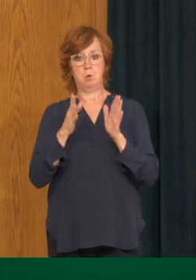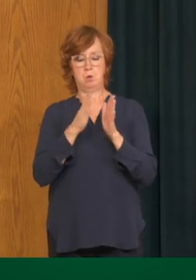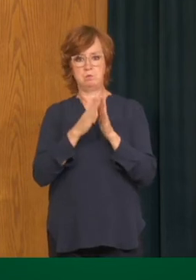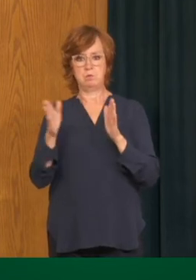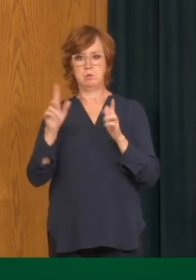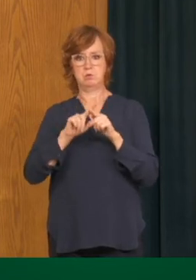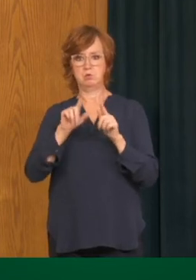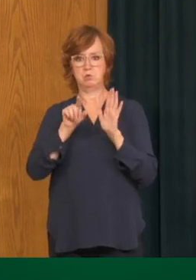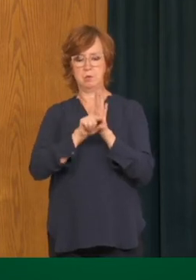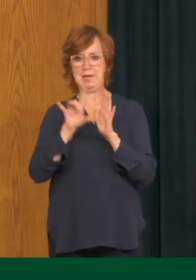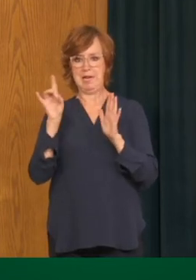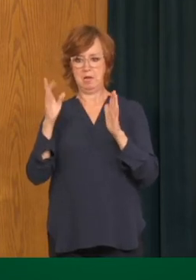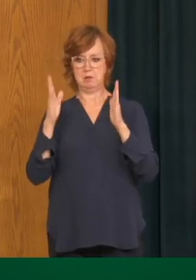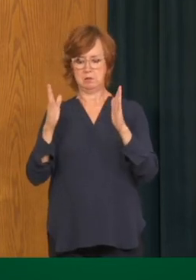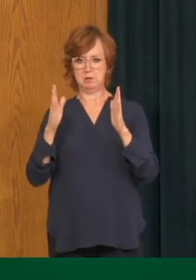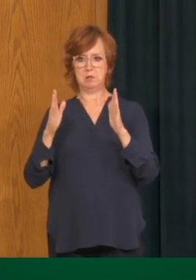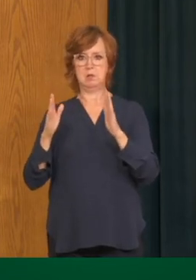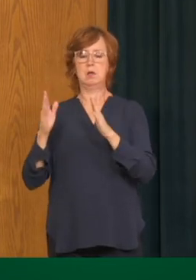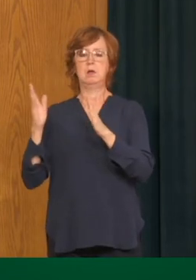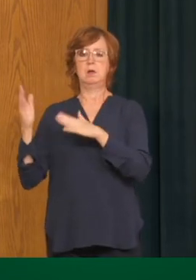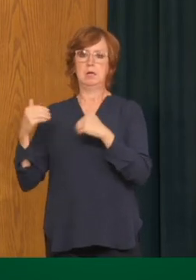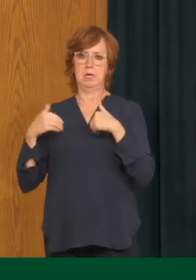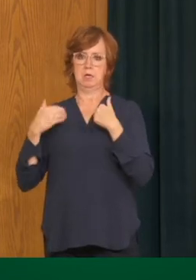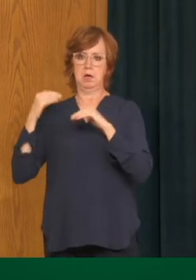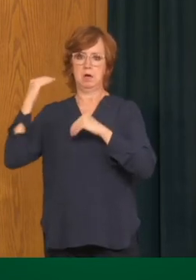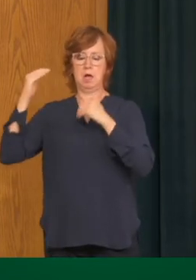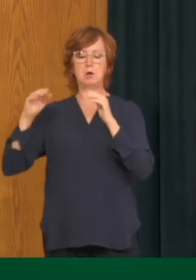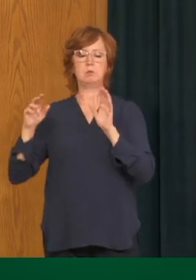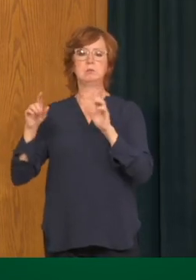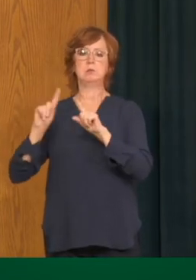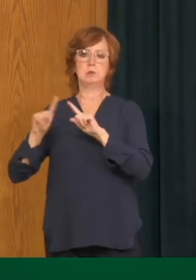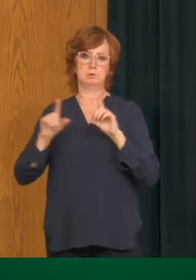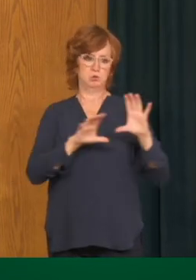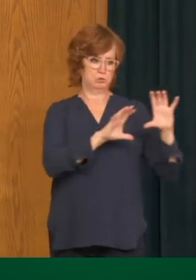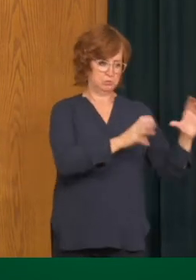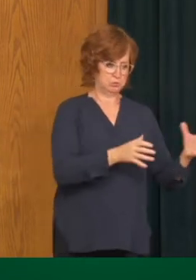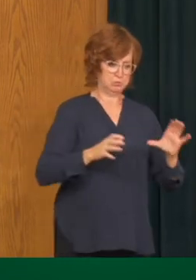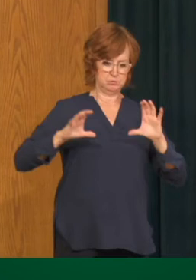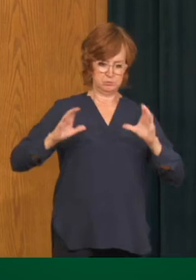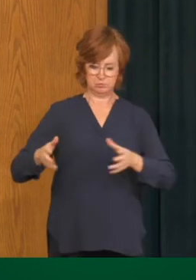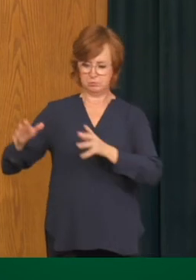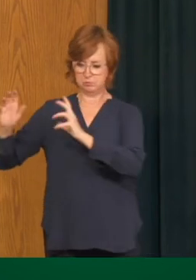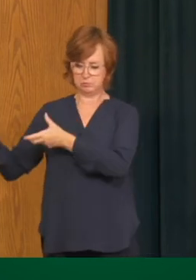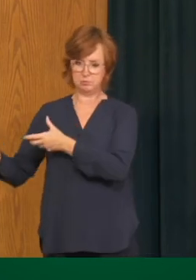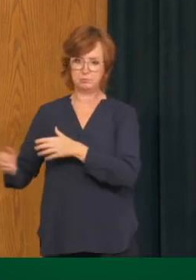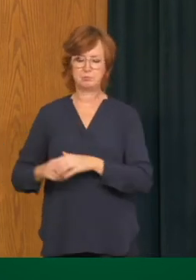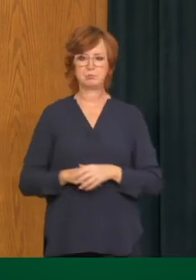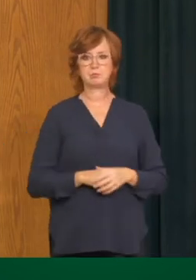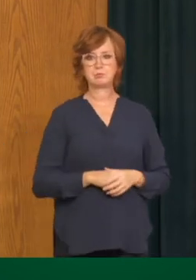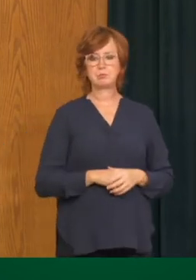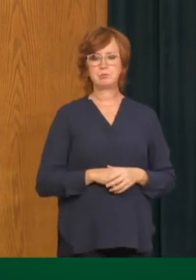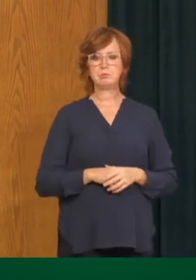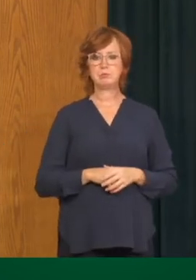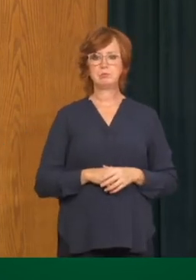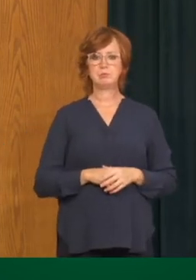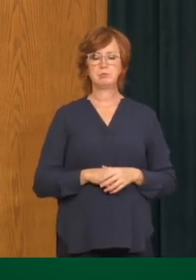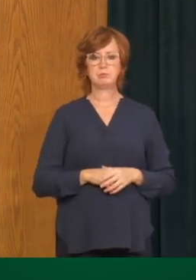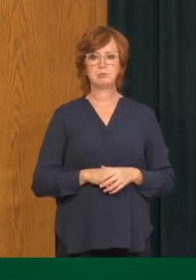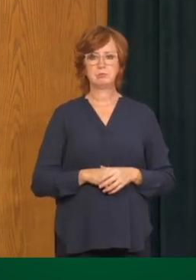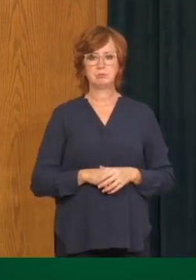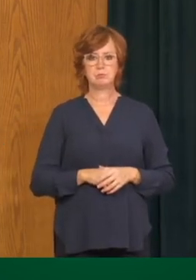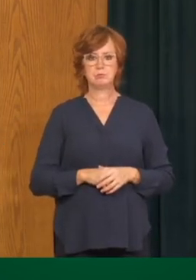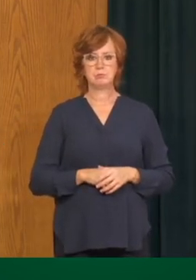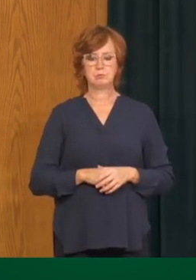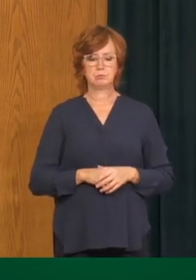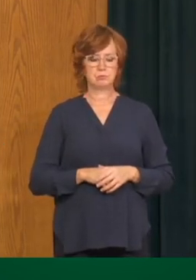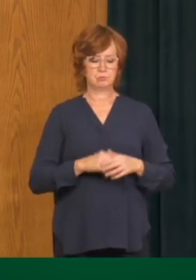adults. So it's a different discussion there where the class will be the cohort. And again, the class sizes vary throughout the province and